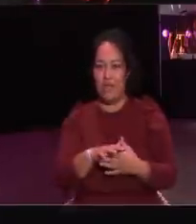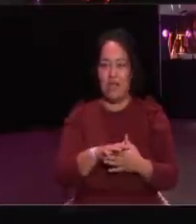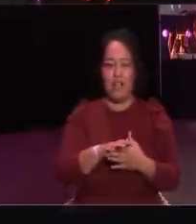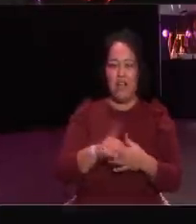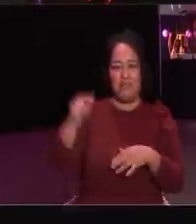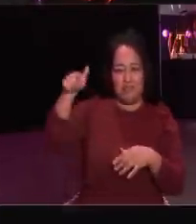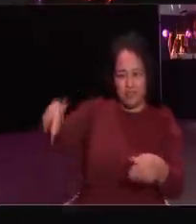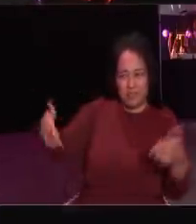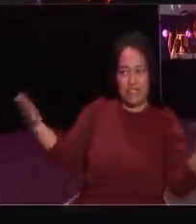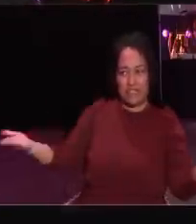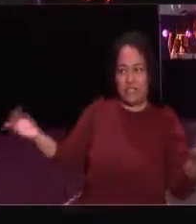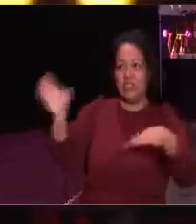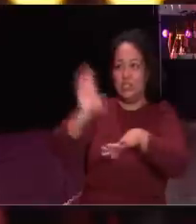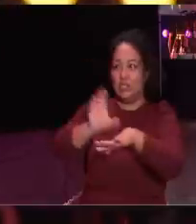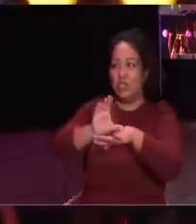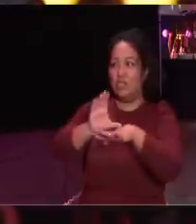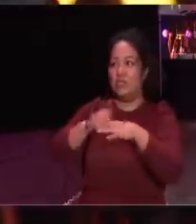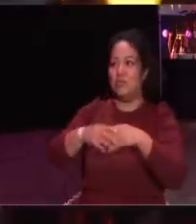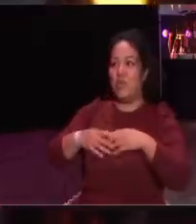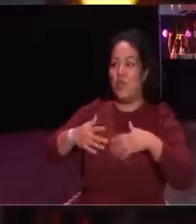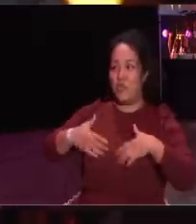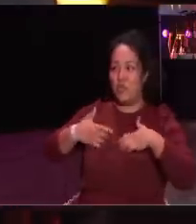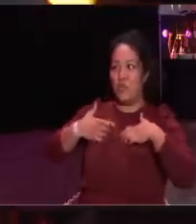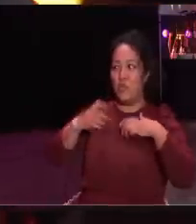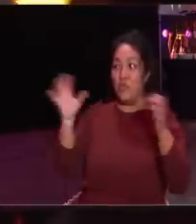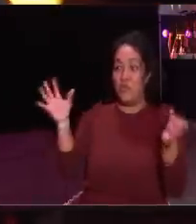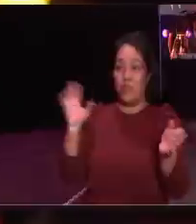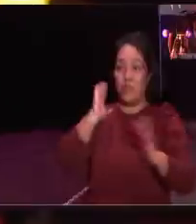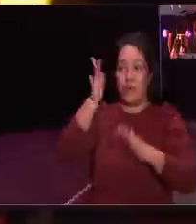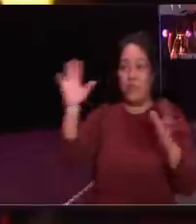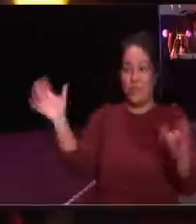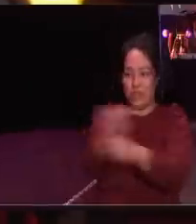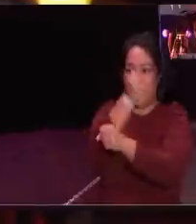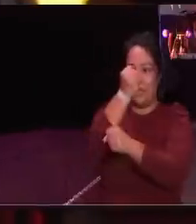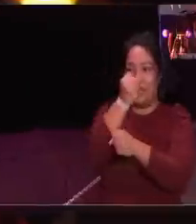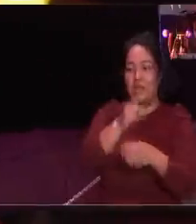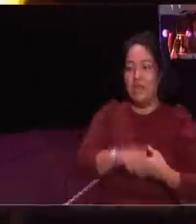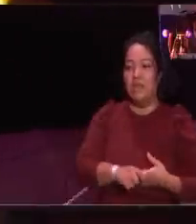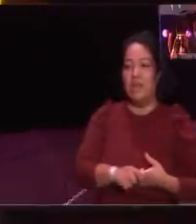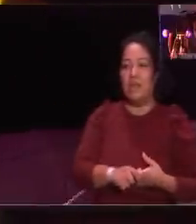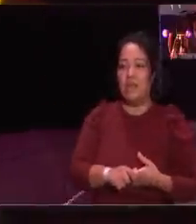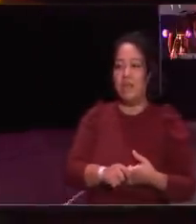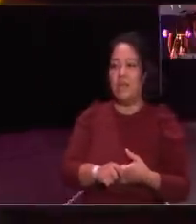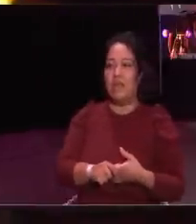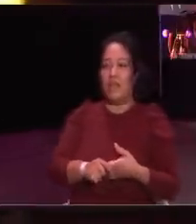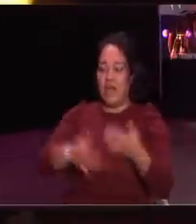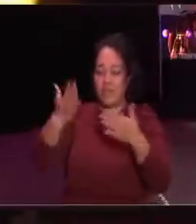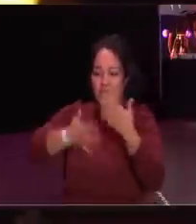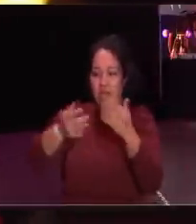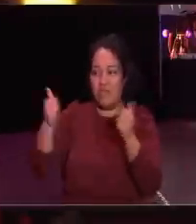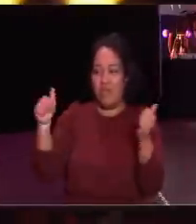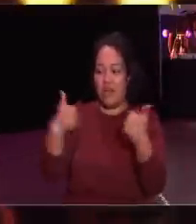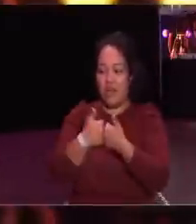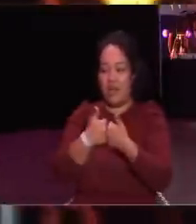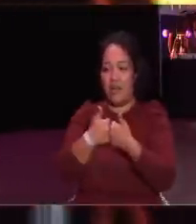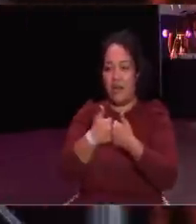Esta iglesia va a ganar. This church will win. Al fin del tiempo. At the end of the